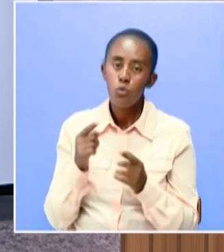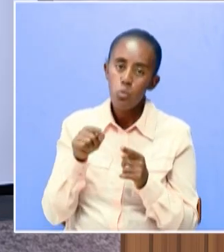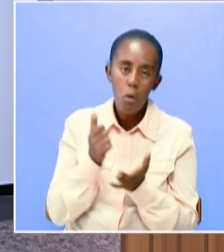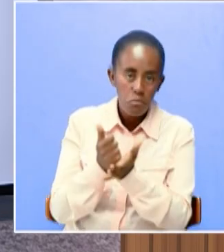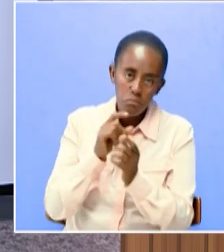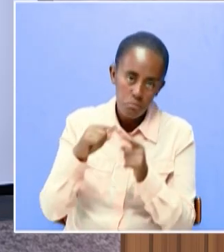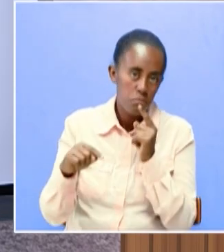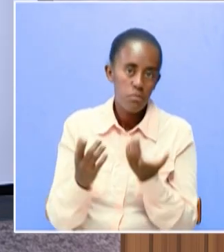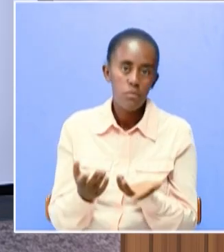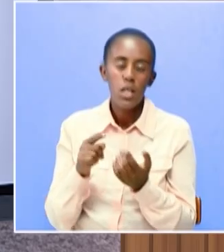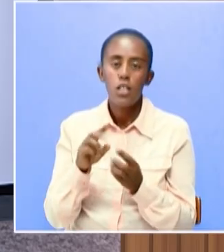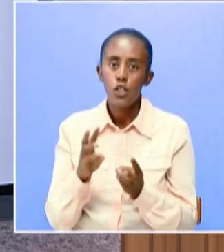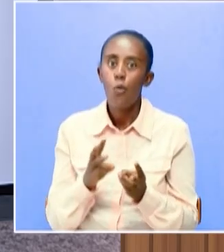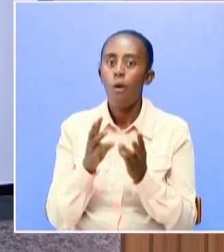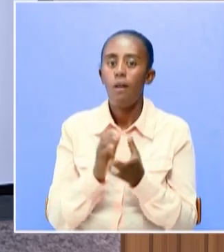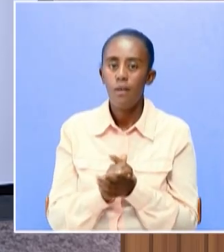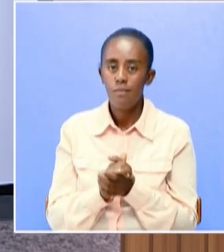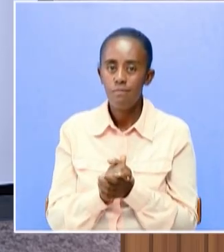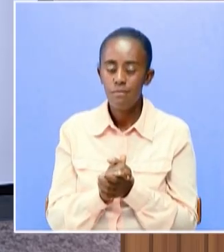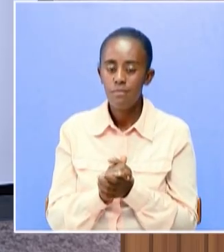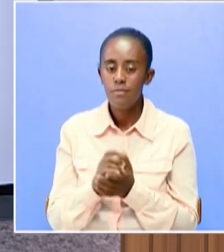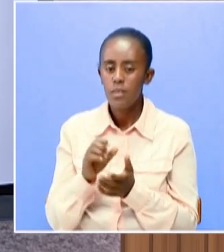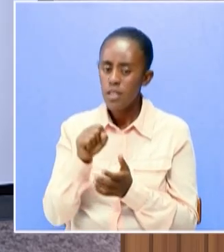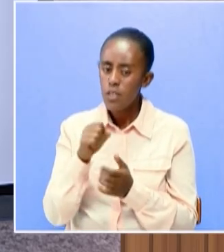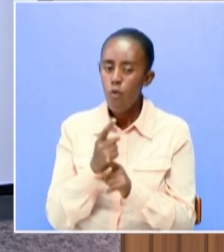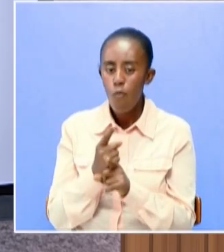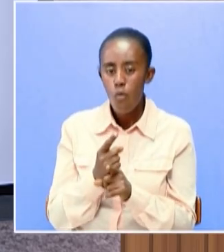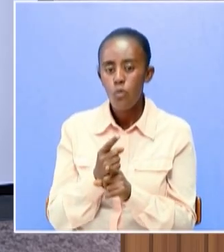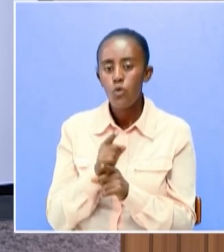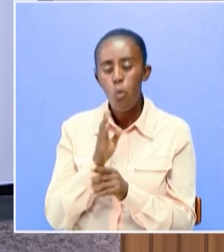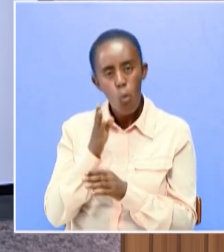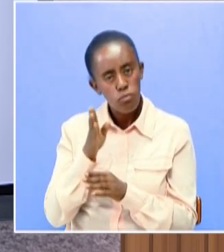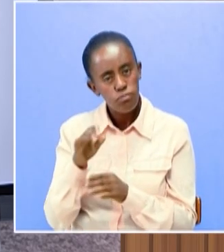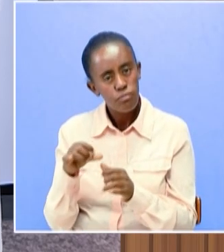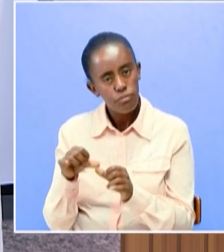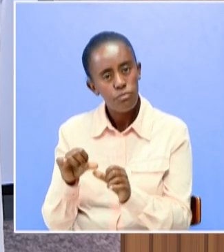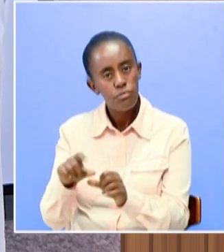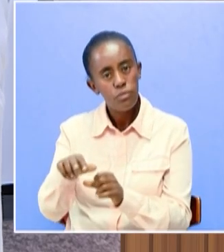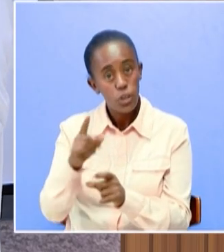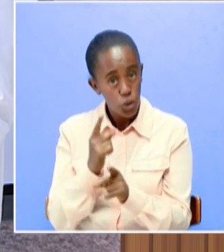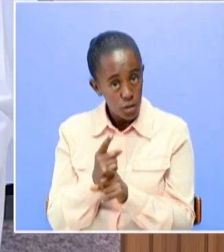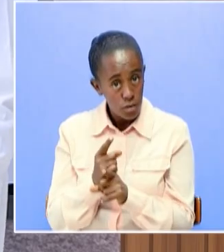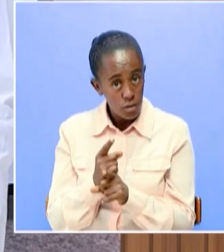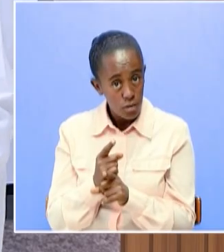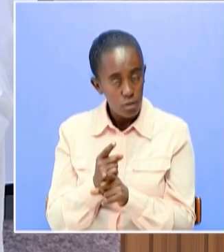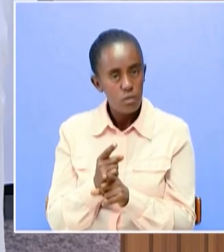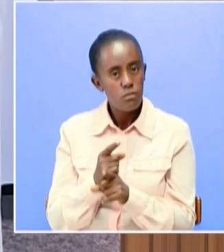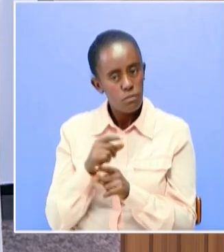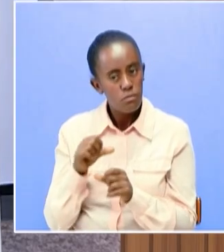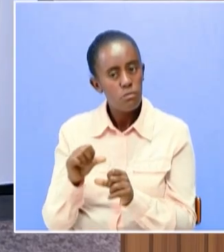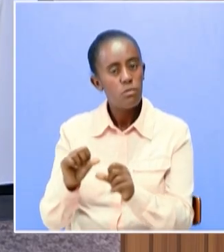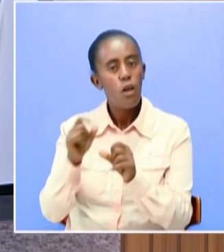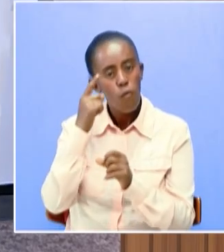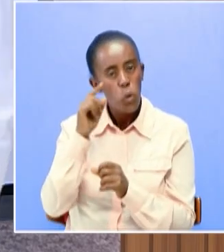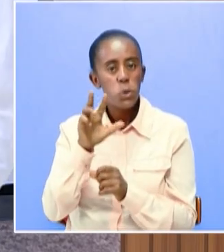that person in such ways. Yes, of course. Go ahead and just go ahead just